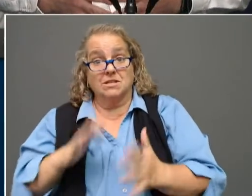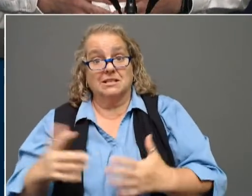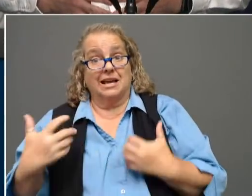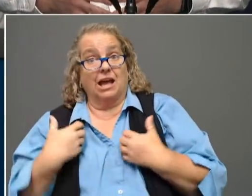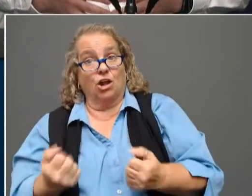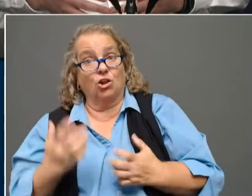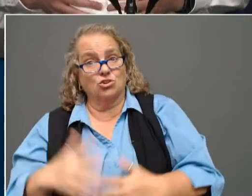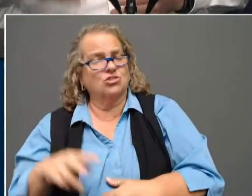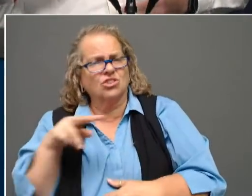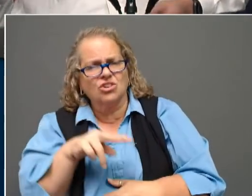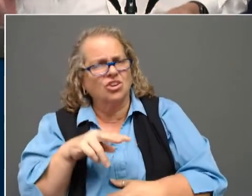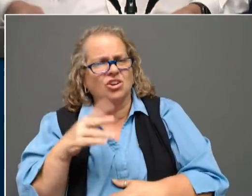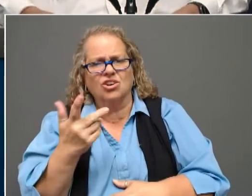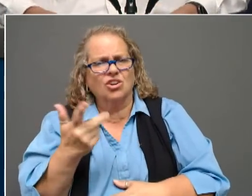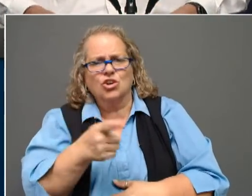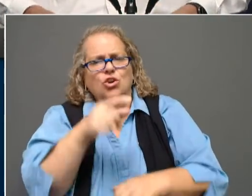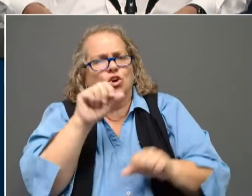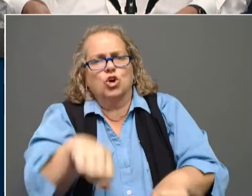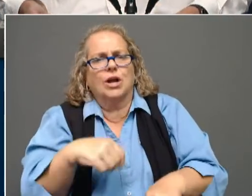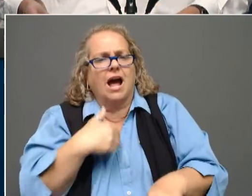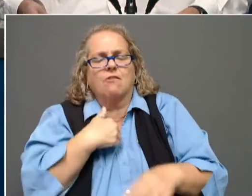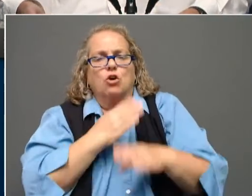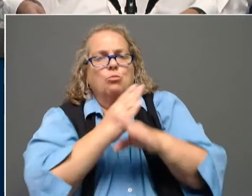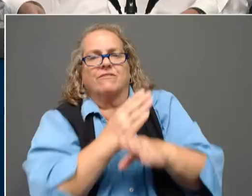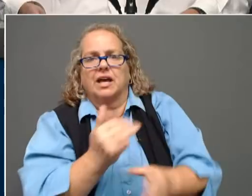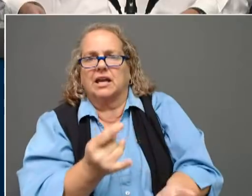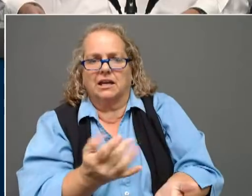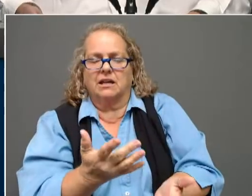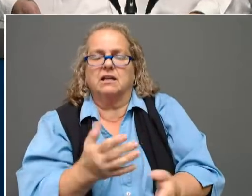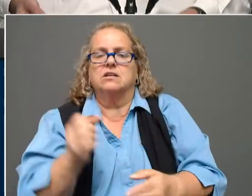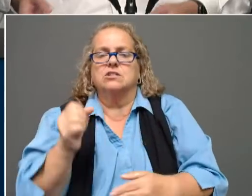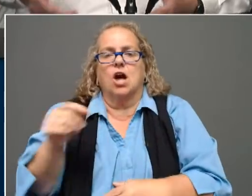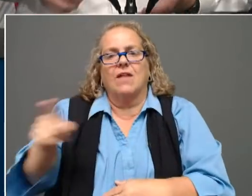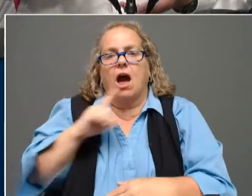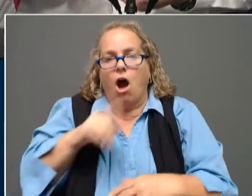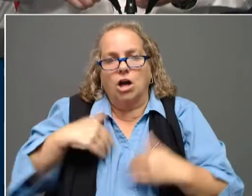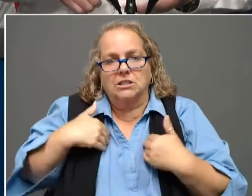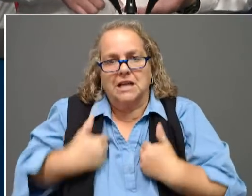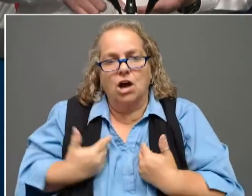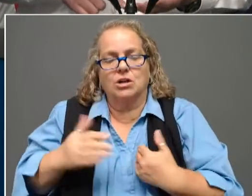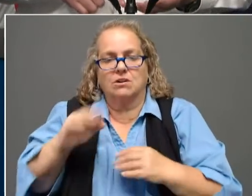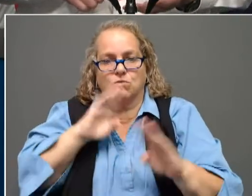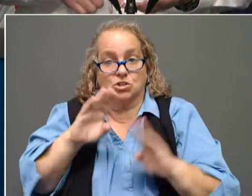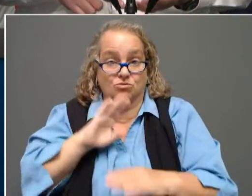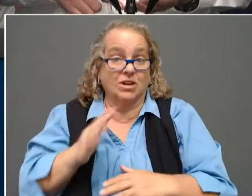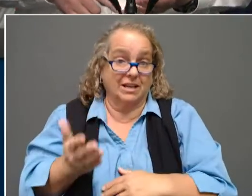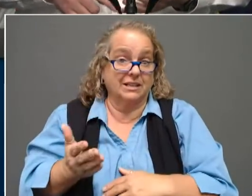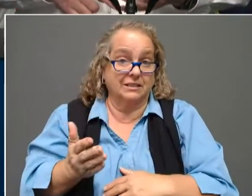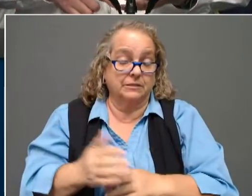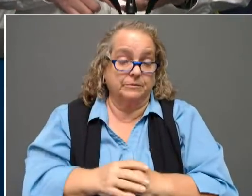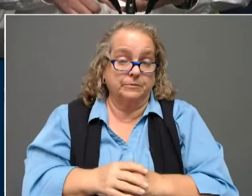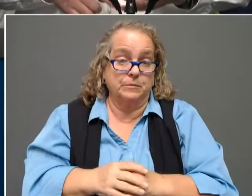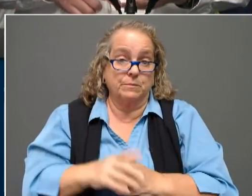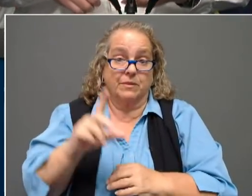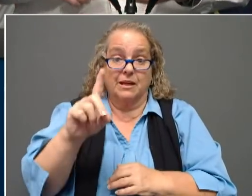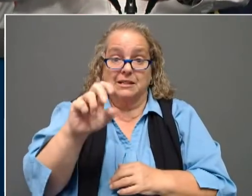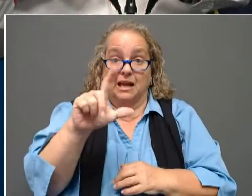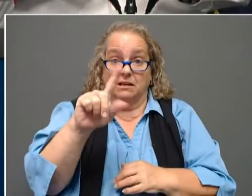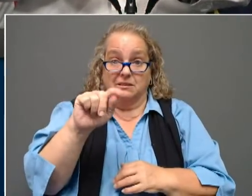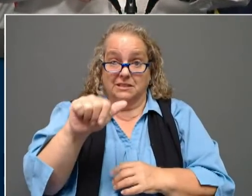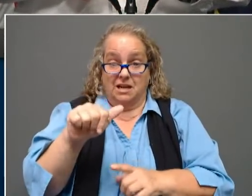preventable tragedy, and it is very frustrating to be in their shoes. The Delta variant